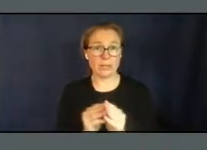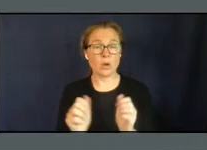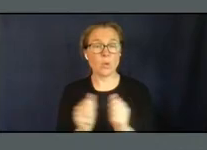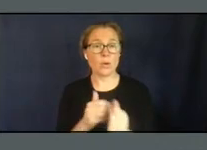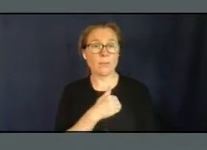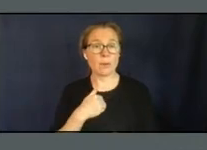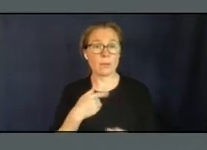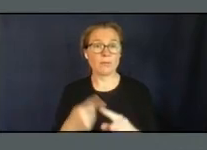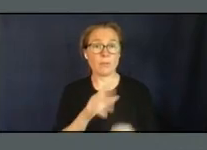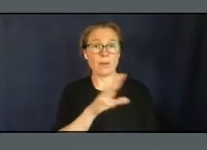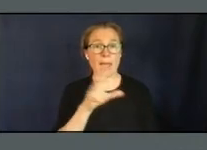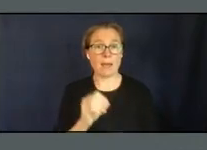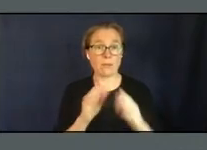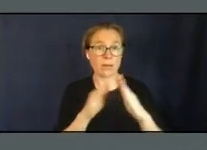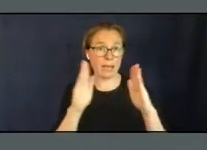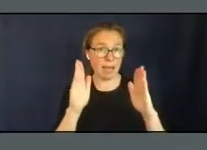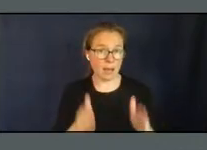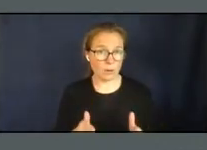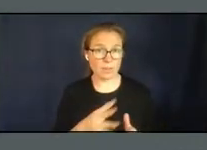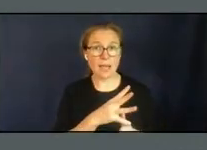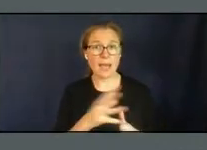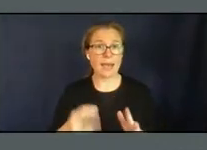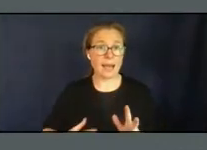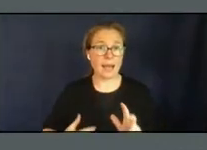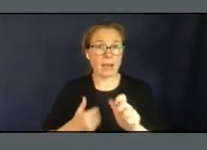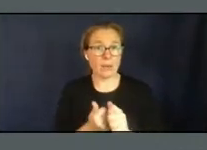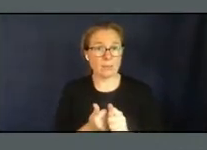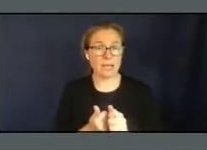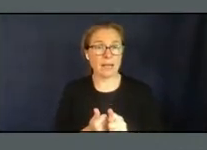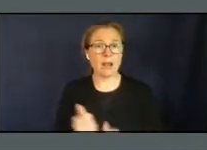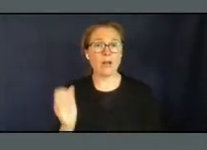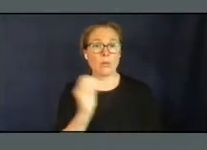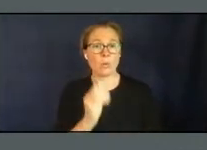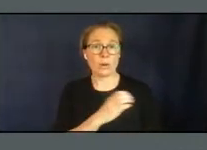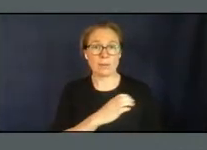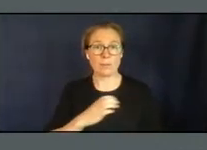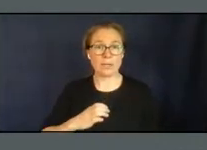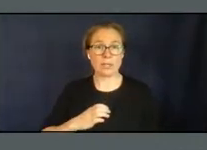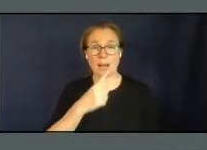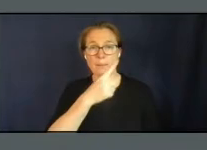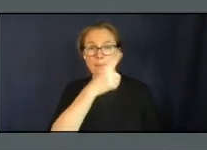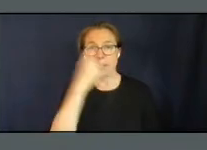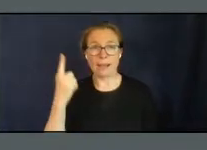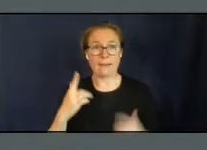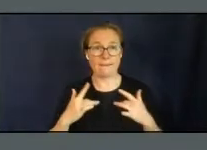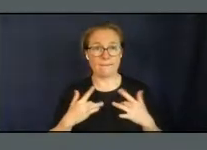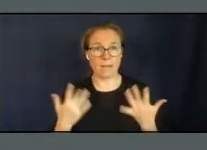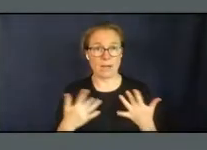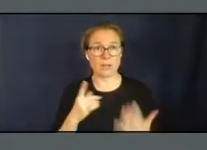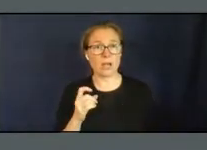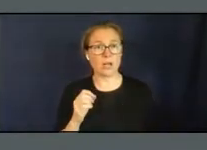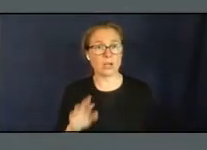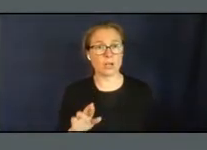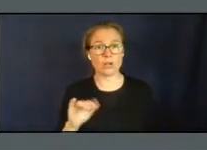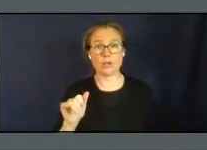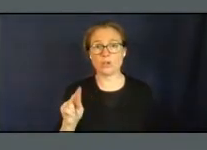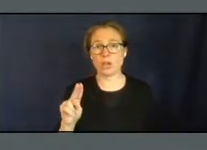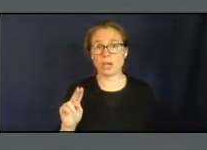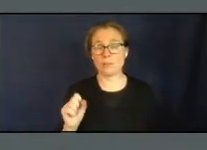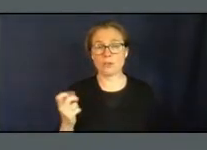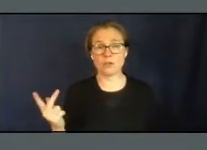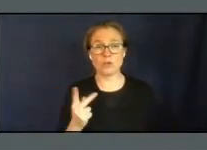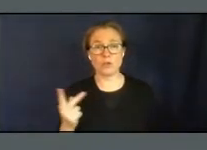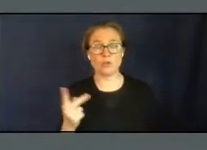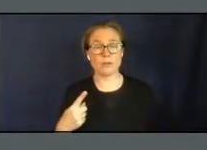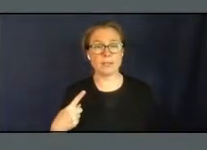have updated the Oregon Commission on Black Affairs. And Dr. Jacobs and I continue to participate on the State Racial